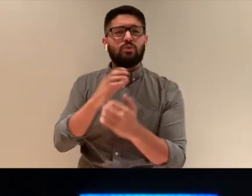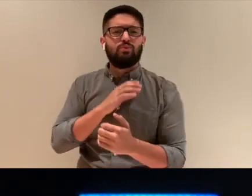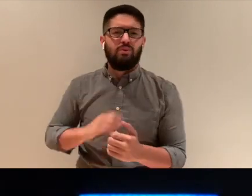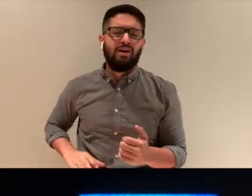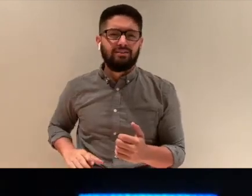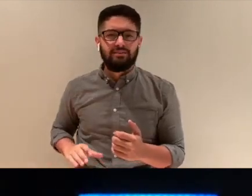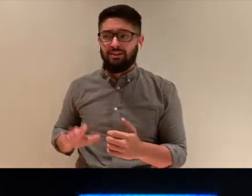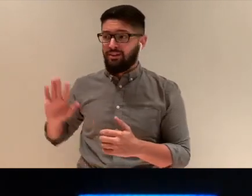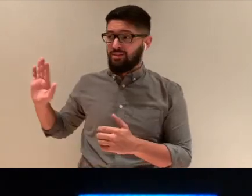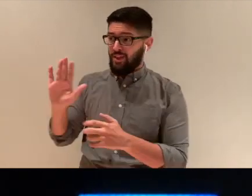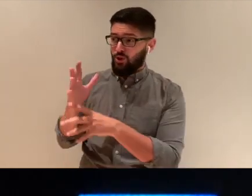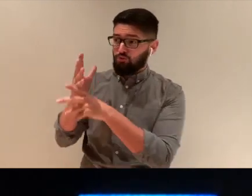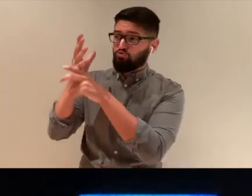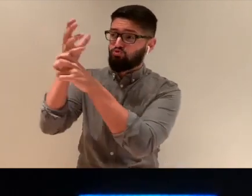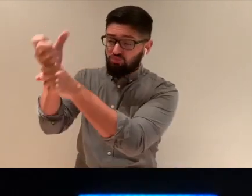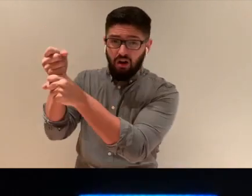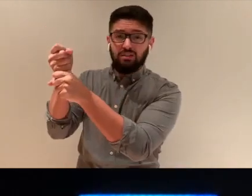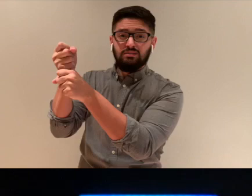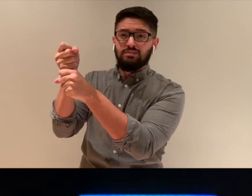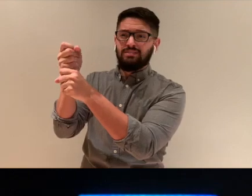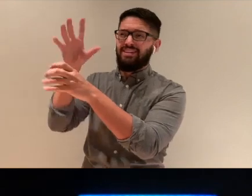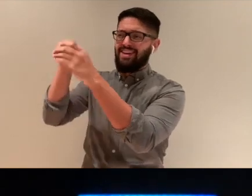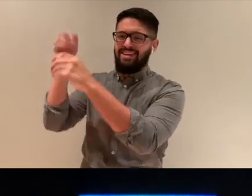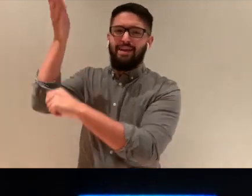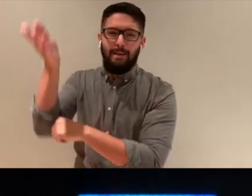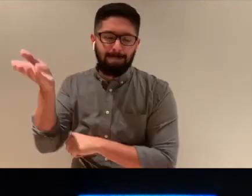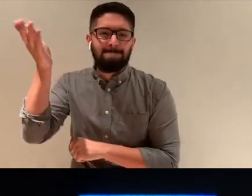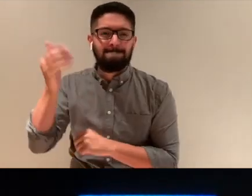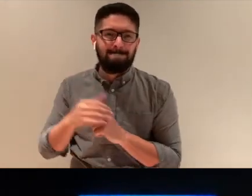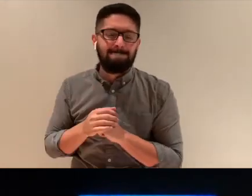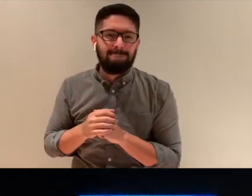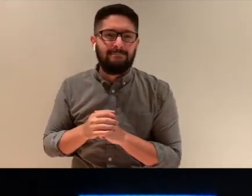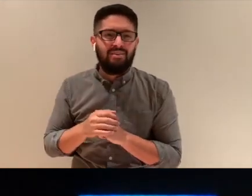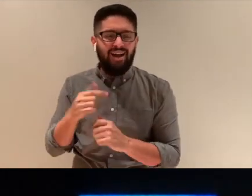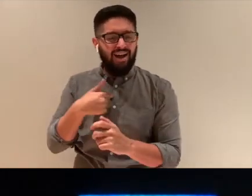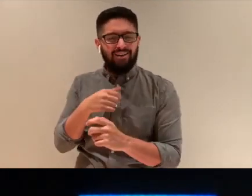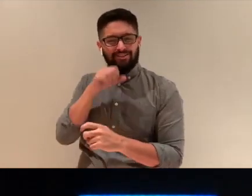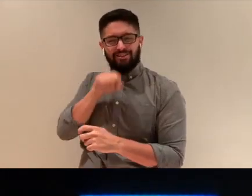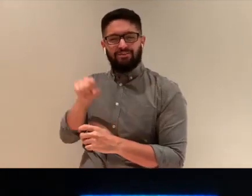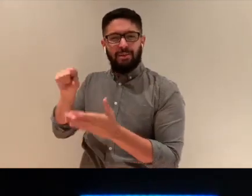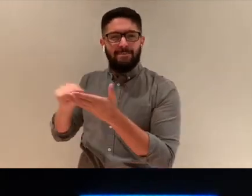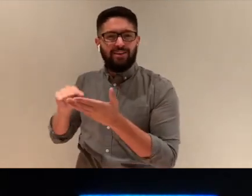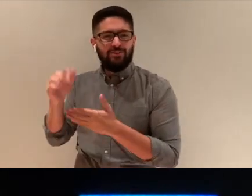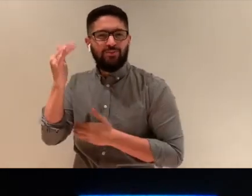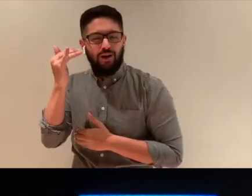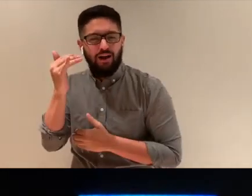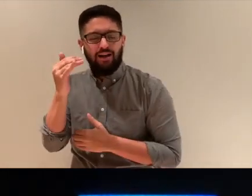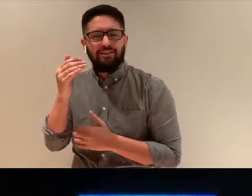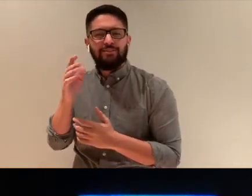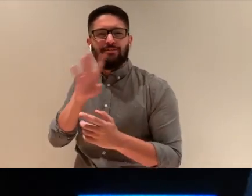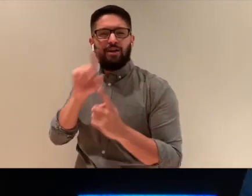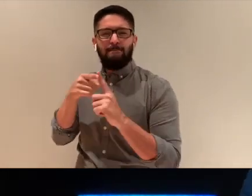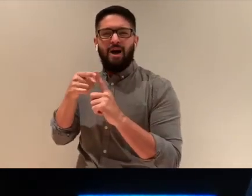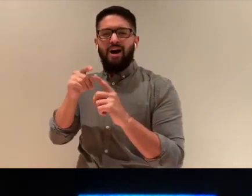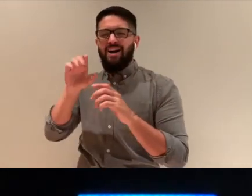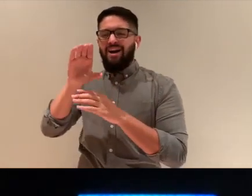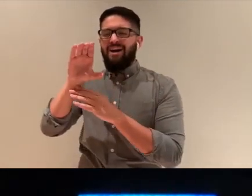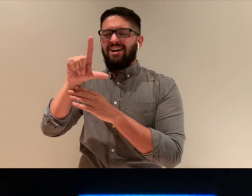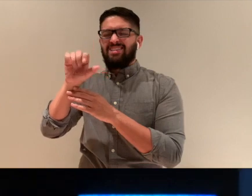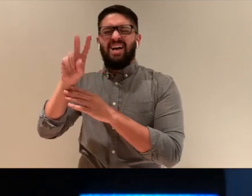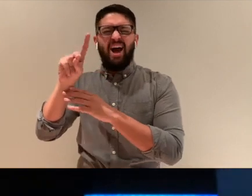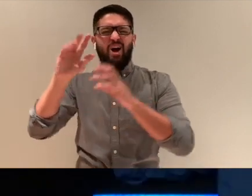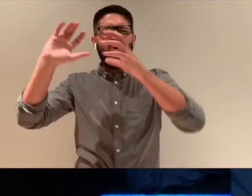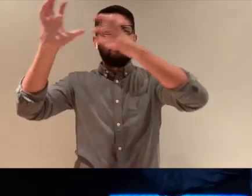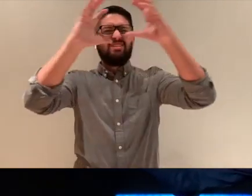Christ and keeping their trust in Him. You know, I particularly love this passage because it refers to